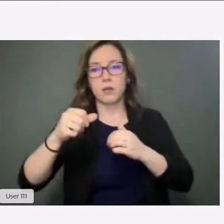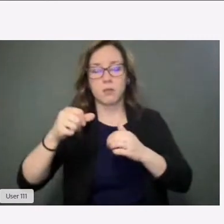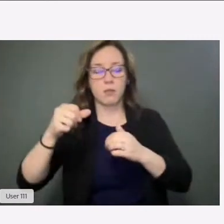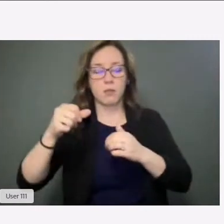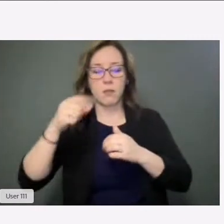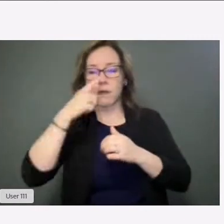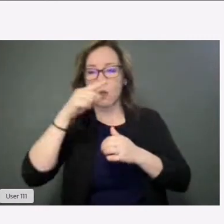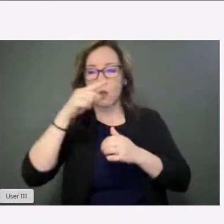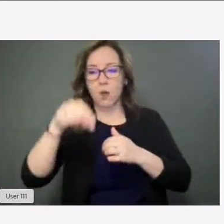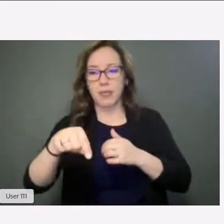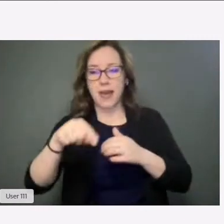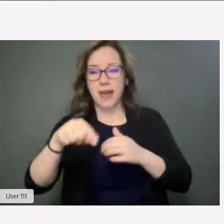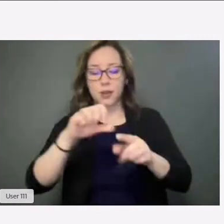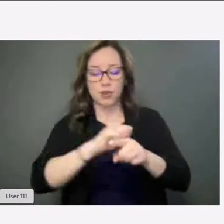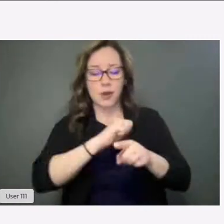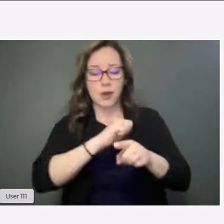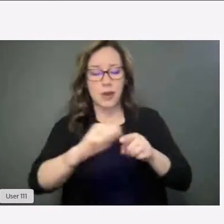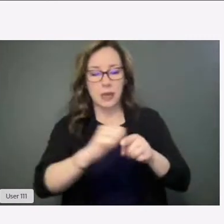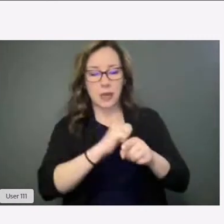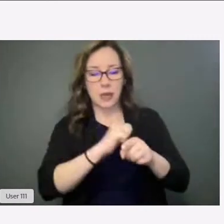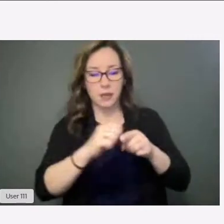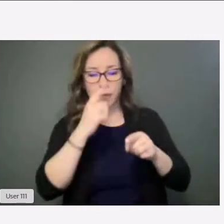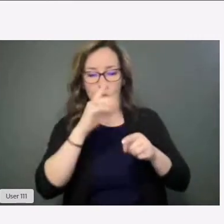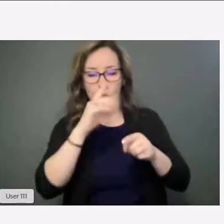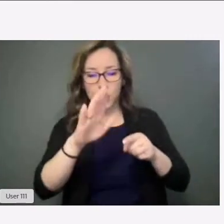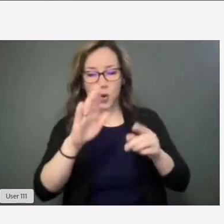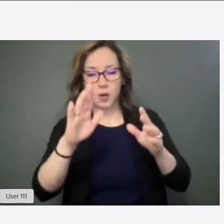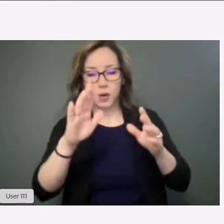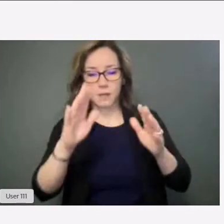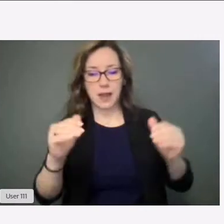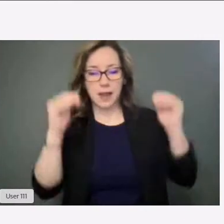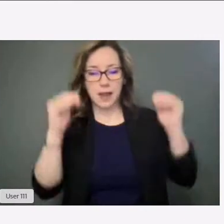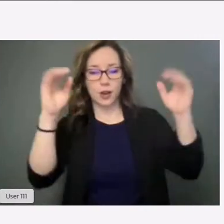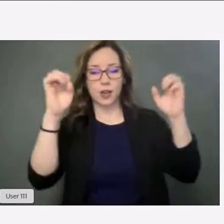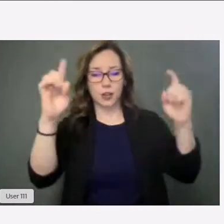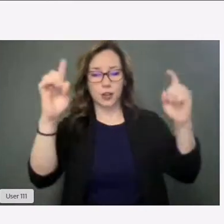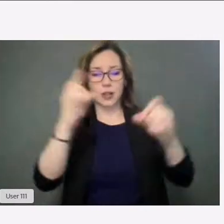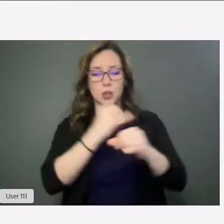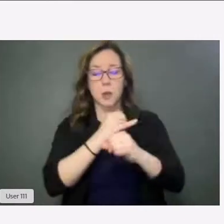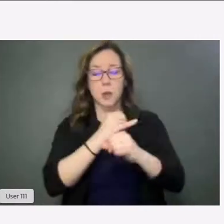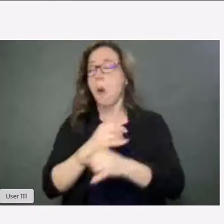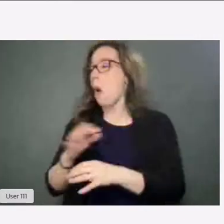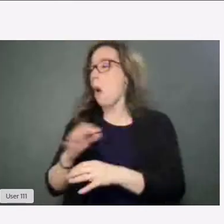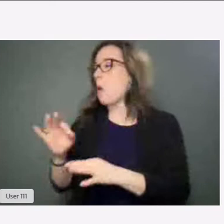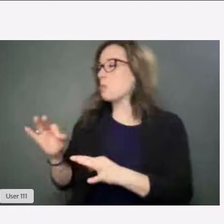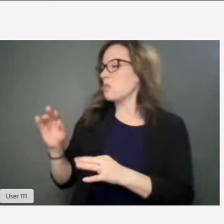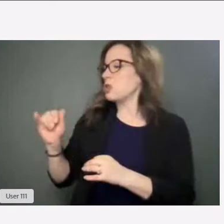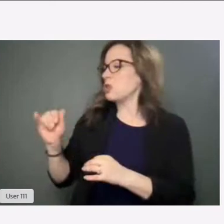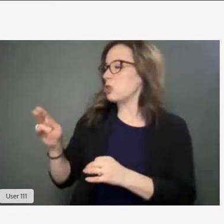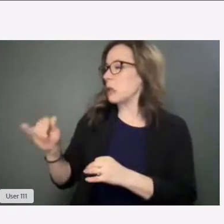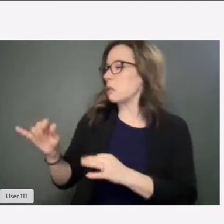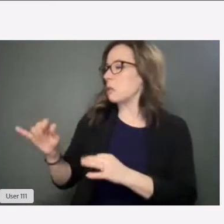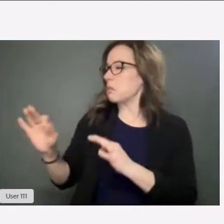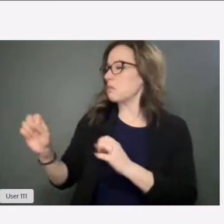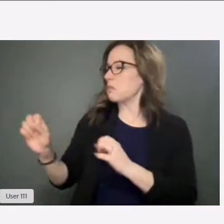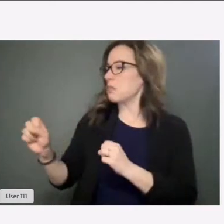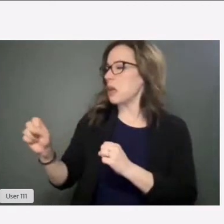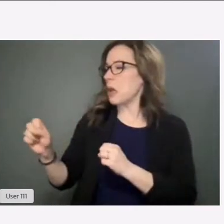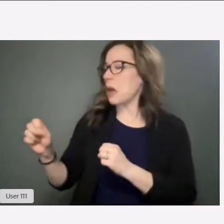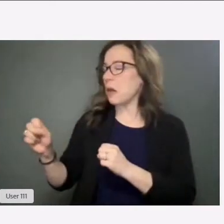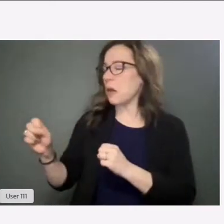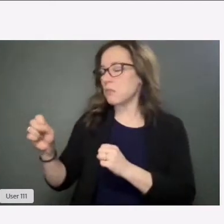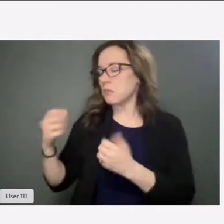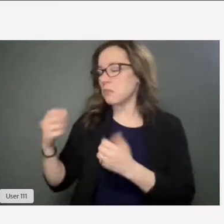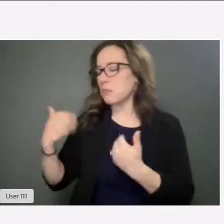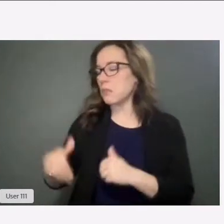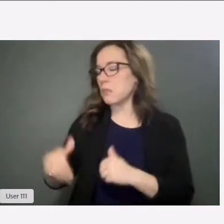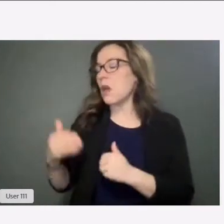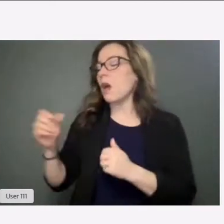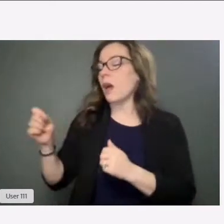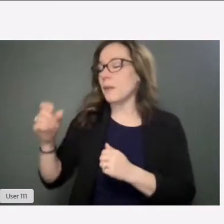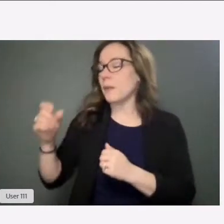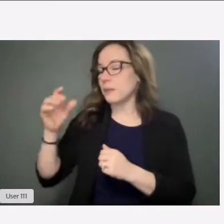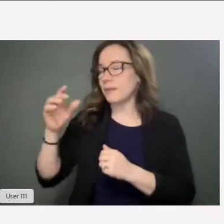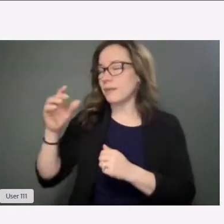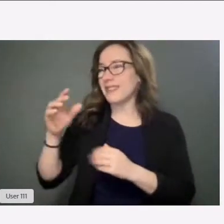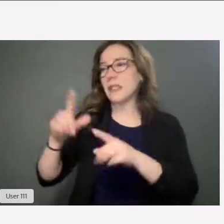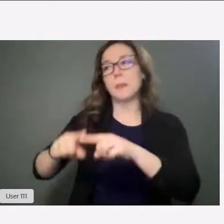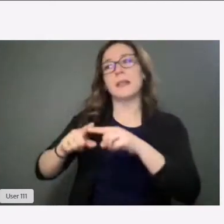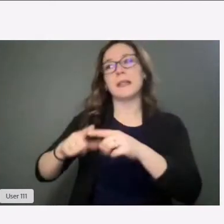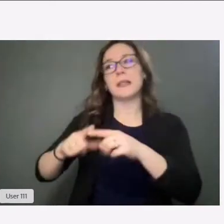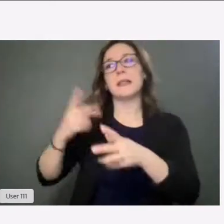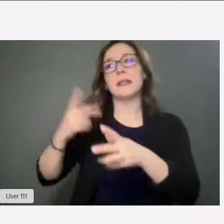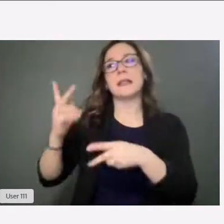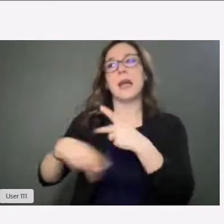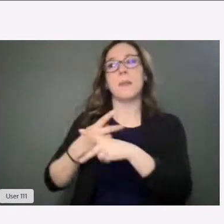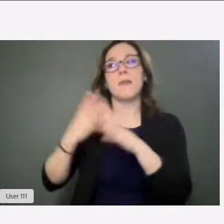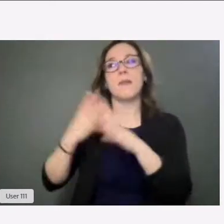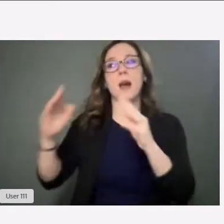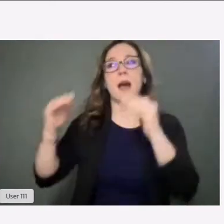institution. Is that fair, Ginny, or you want to course correct me? No, that's fair. I just want to also point out, you know, it really depends on the type of higher education, because